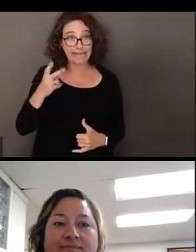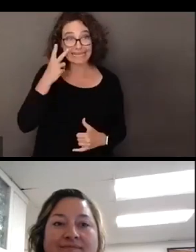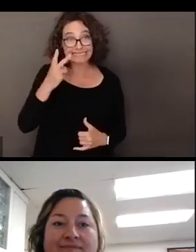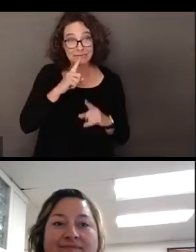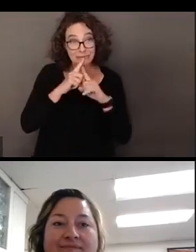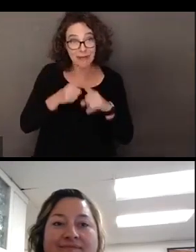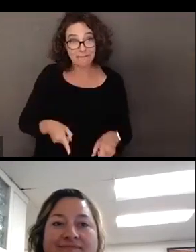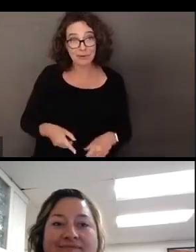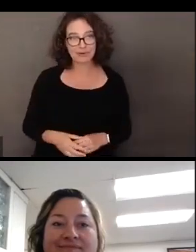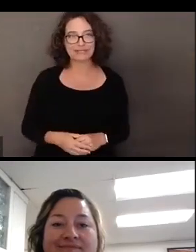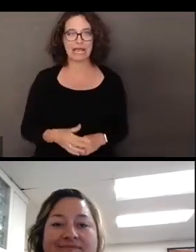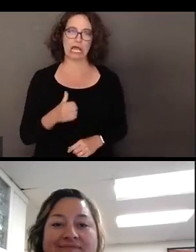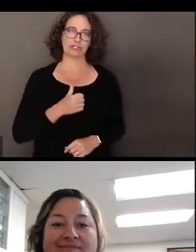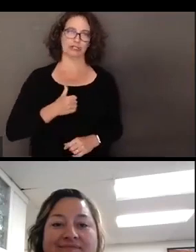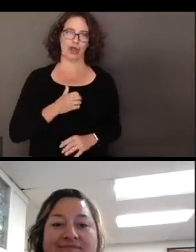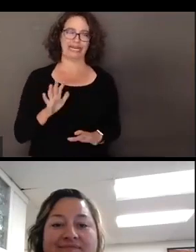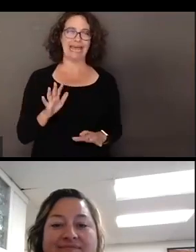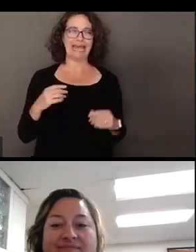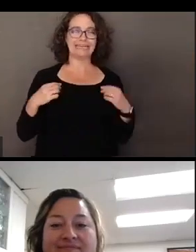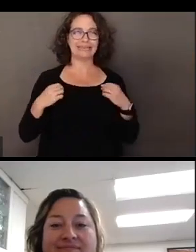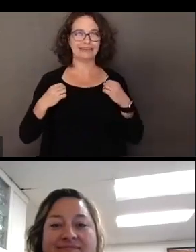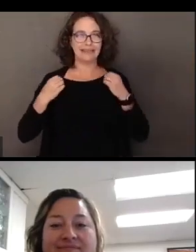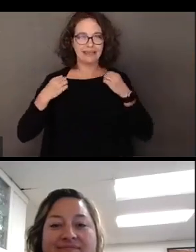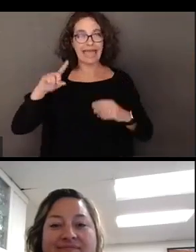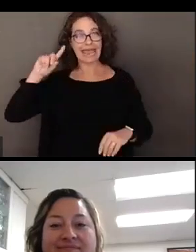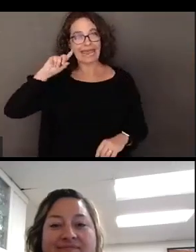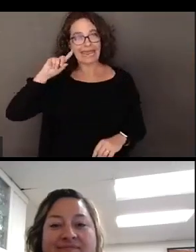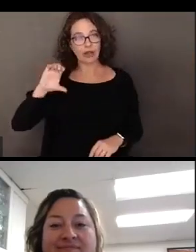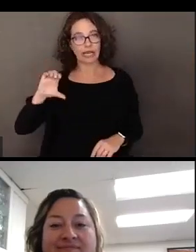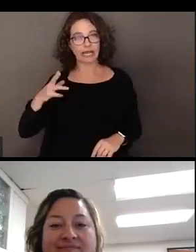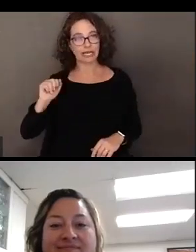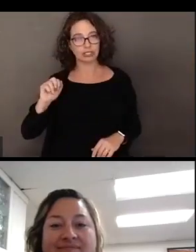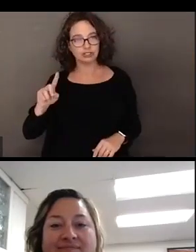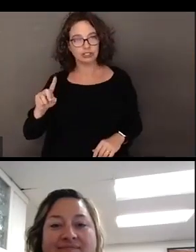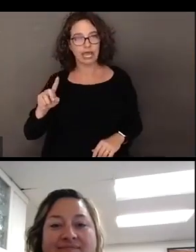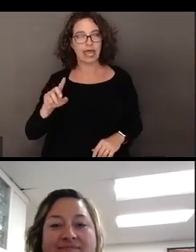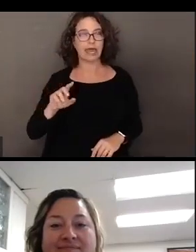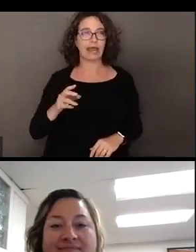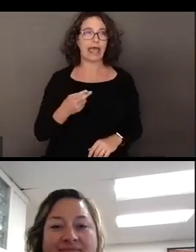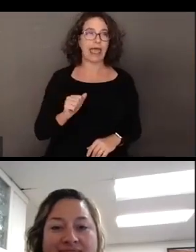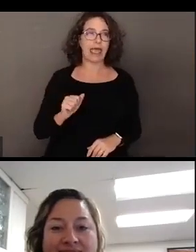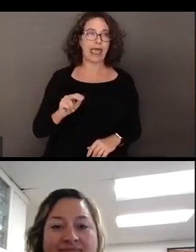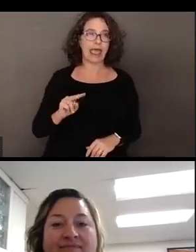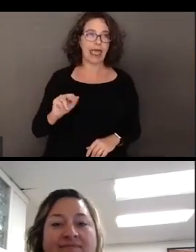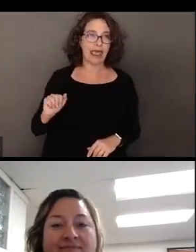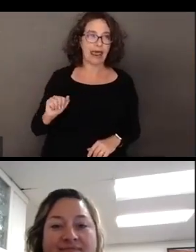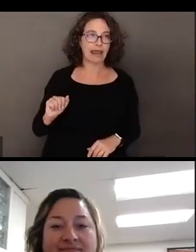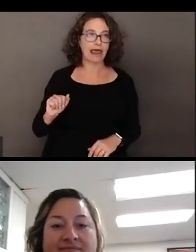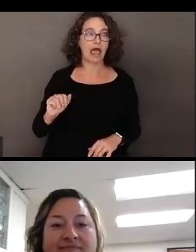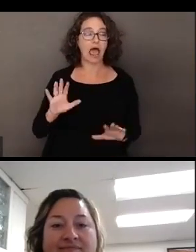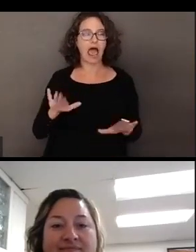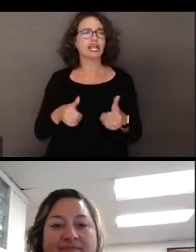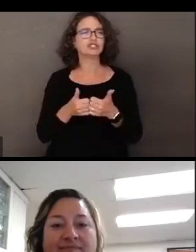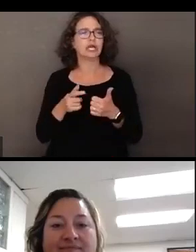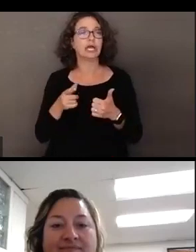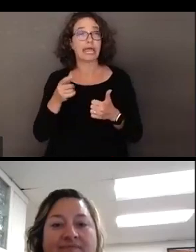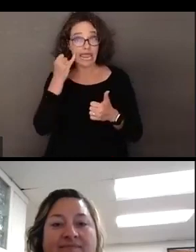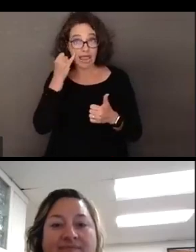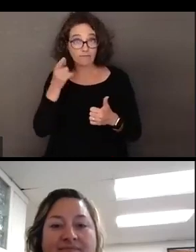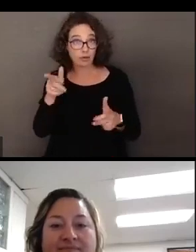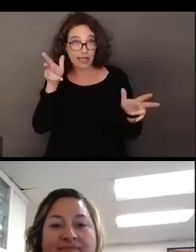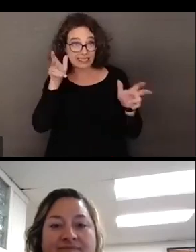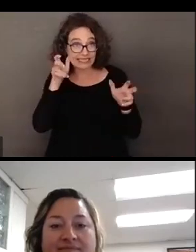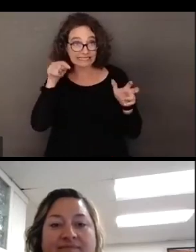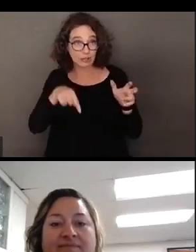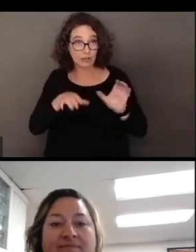with you. Sorry, I just hearing Chad and Hannah share, I just wanted to challenge folks, if you're listening to this conversation